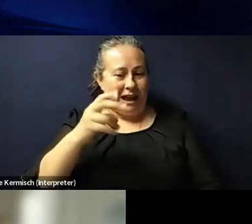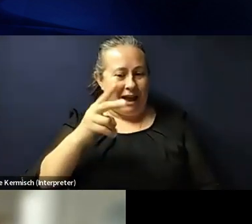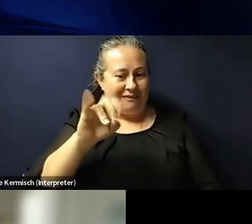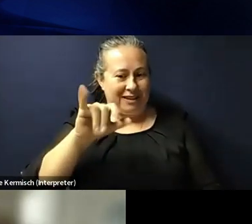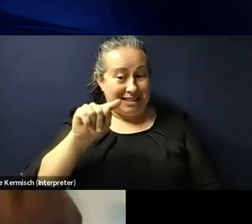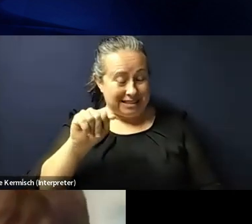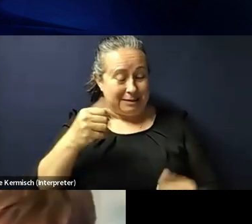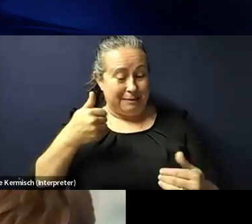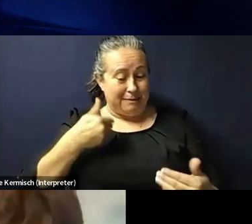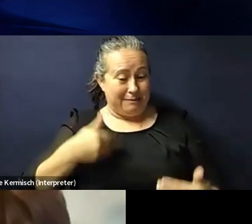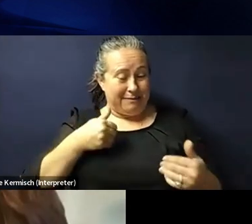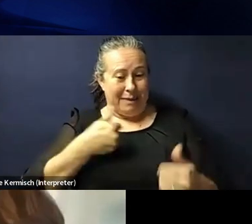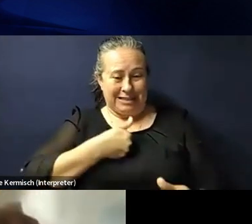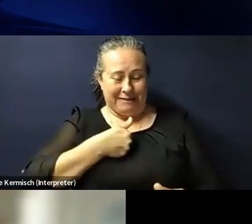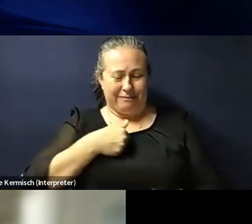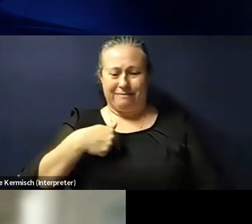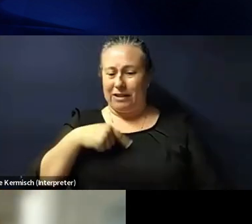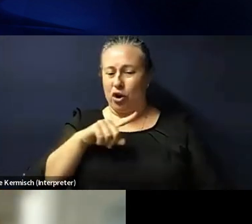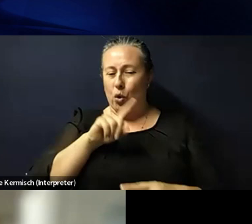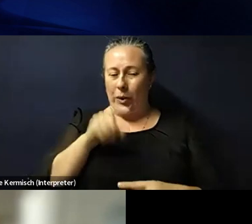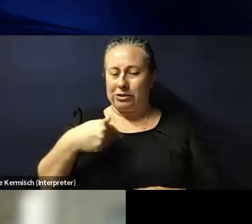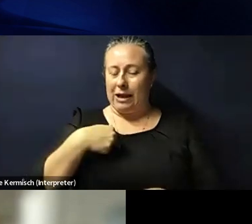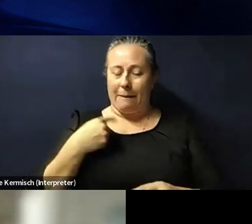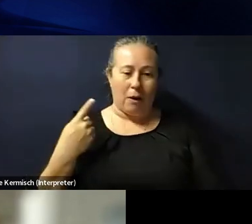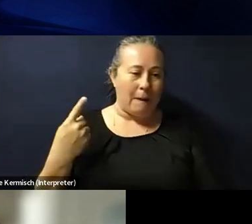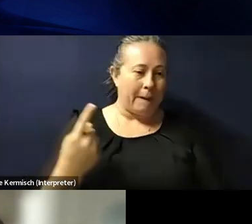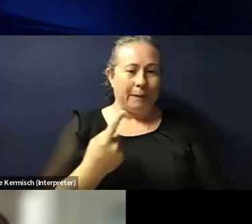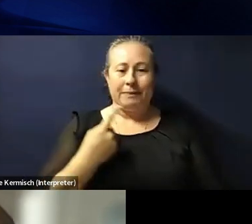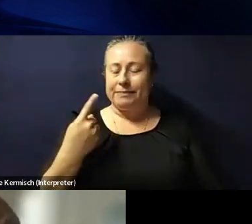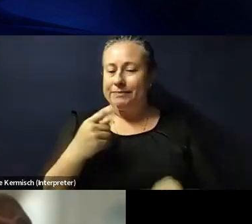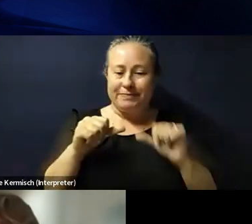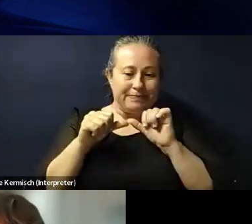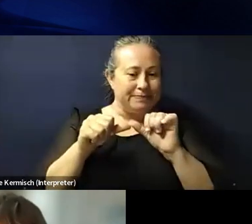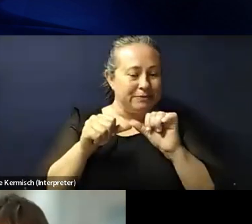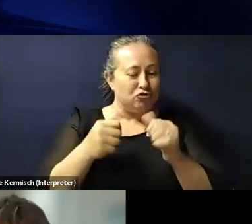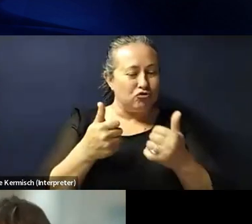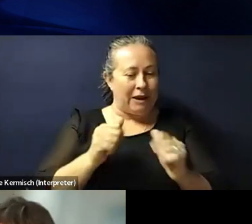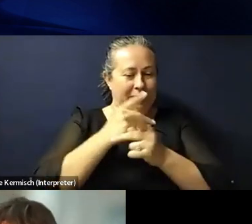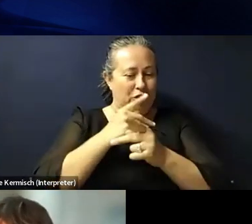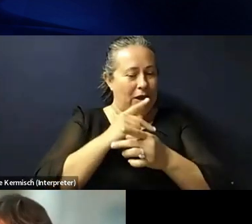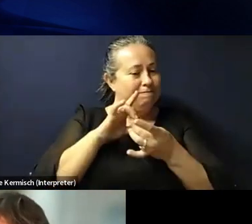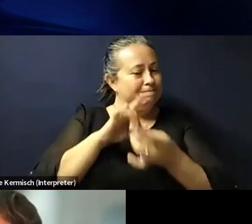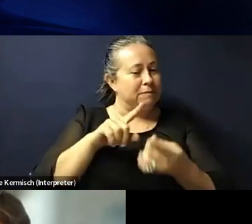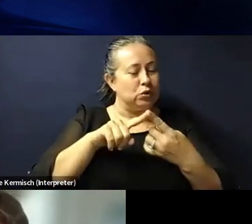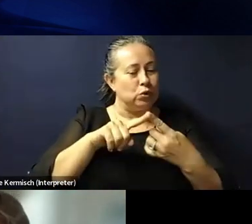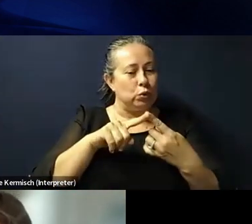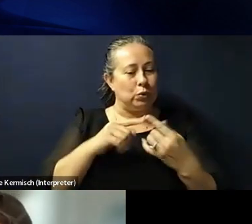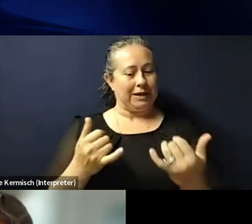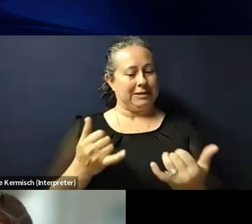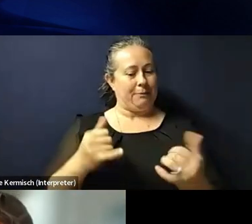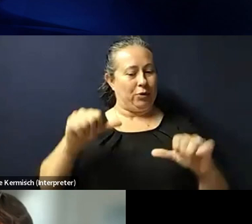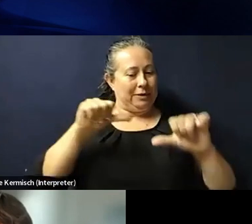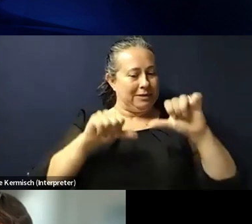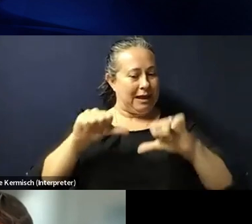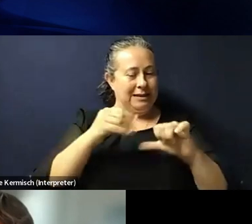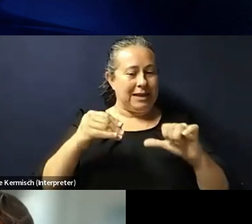this is a question that I'm constantly trying to think about, particularly in the context of contemporary science